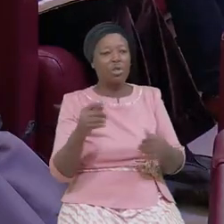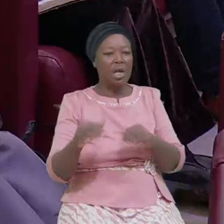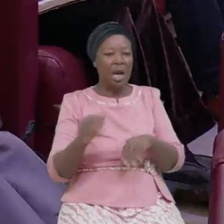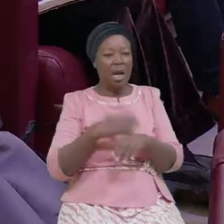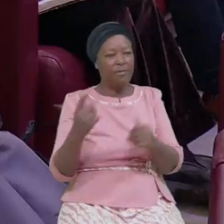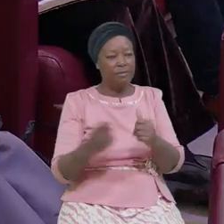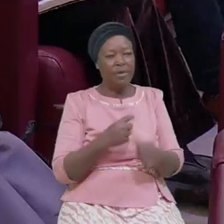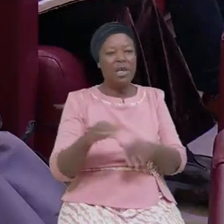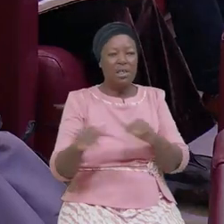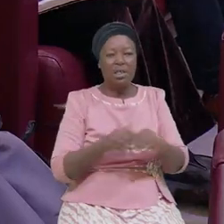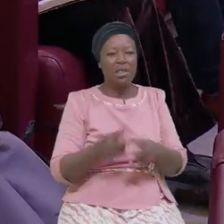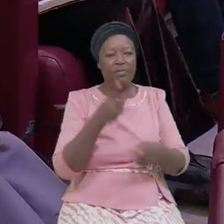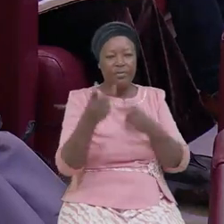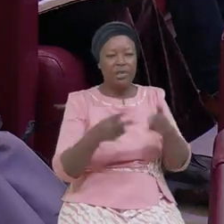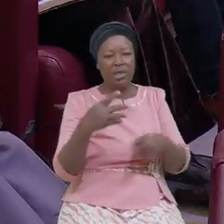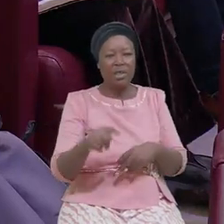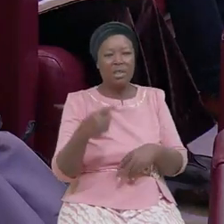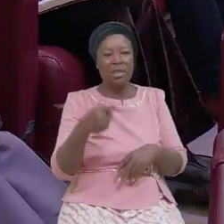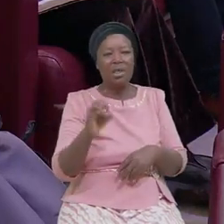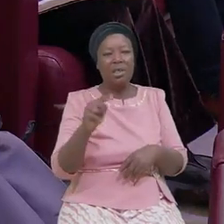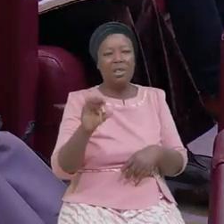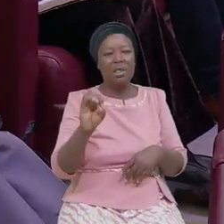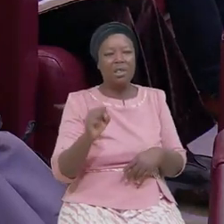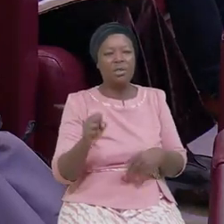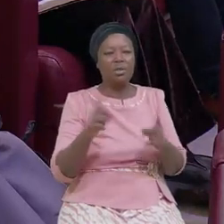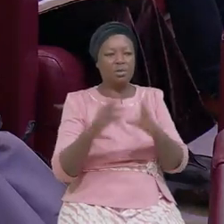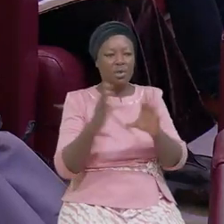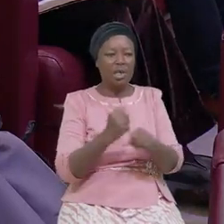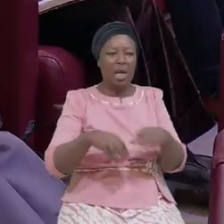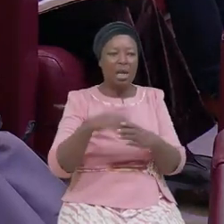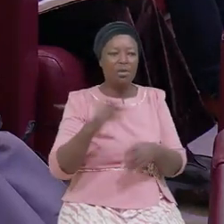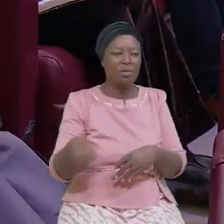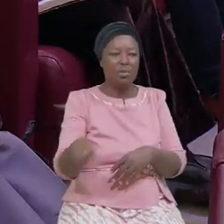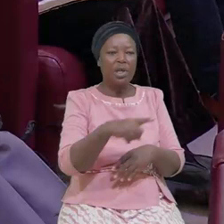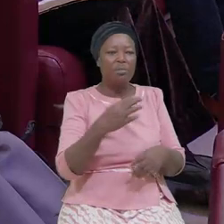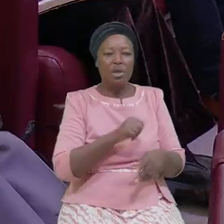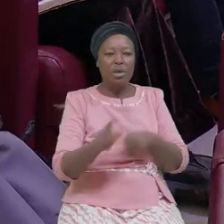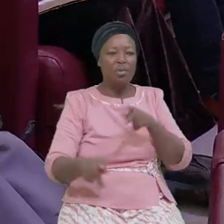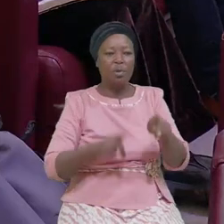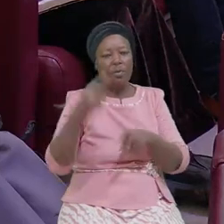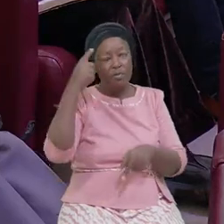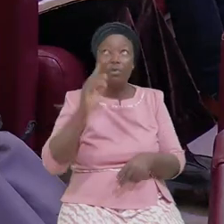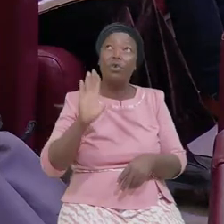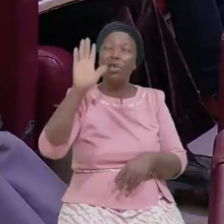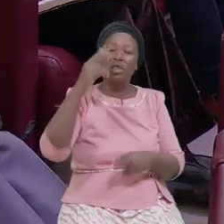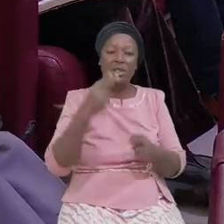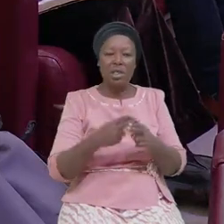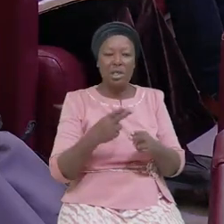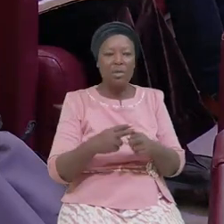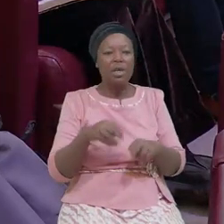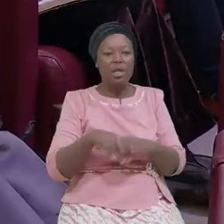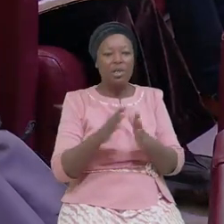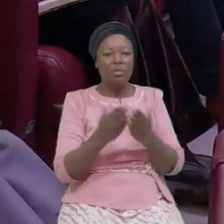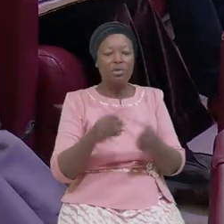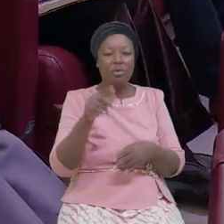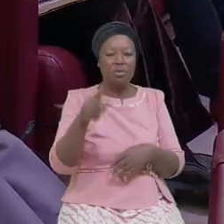the Gentiles to take out of them a people for his name.